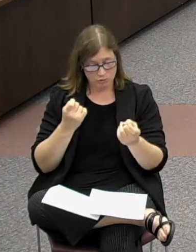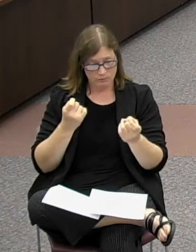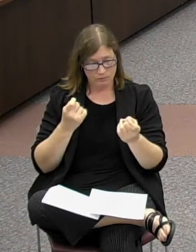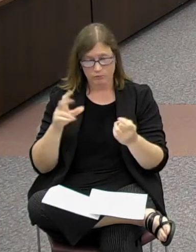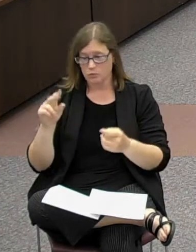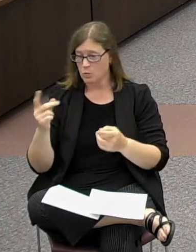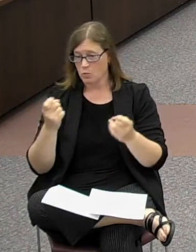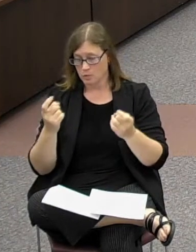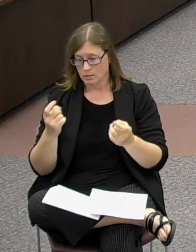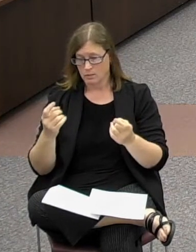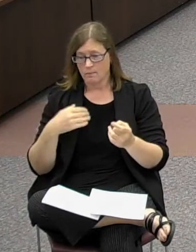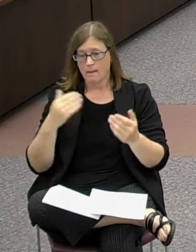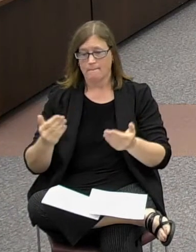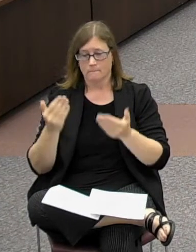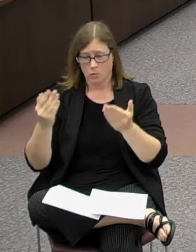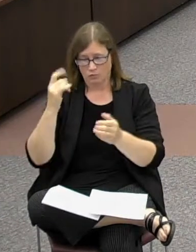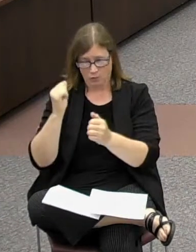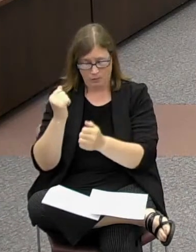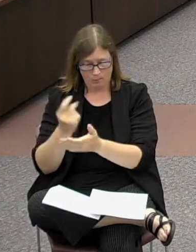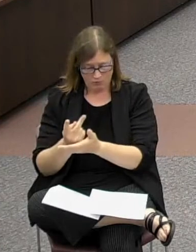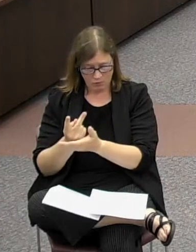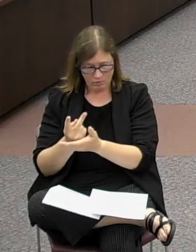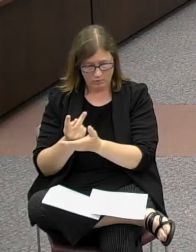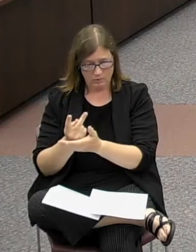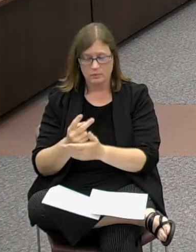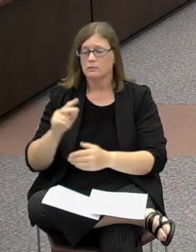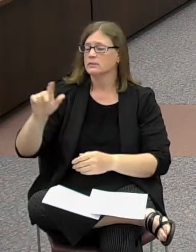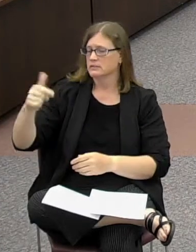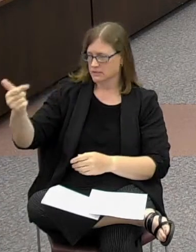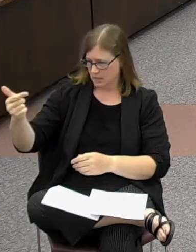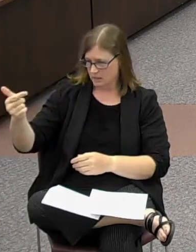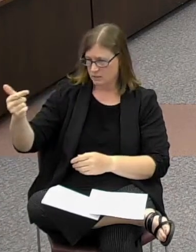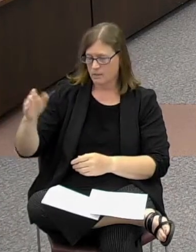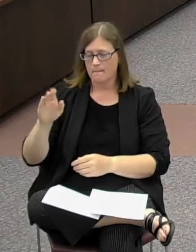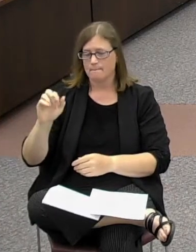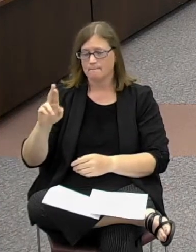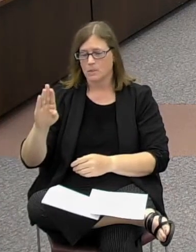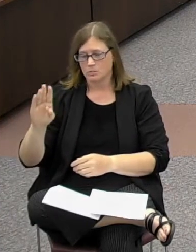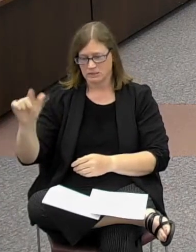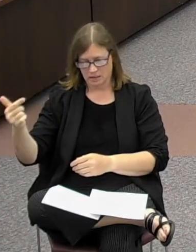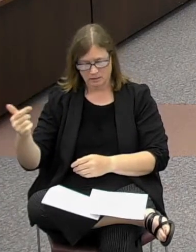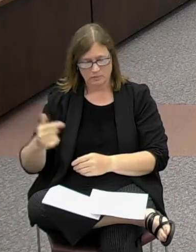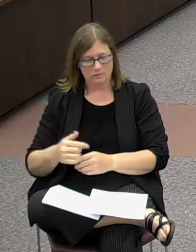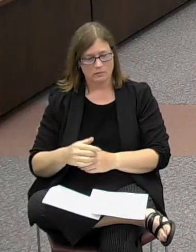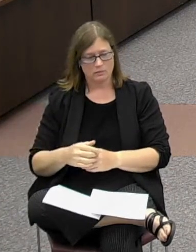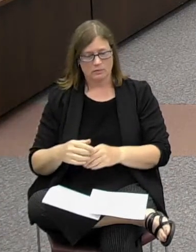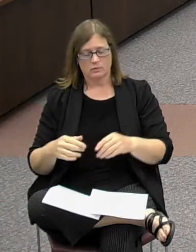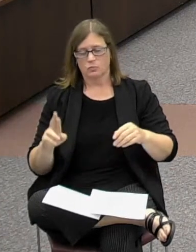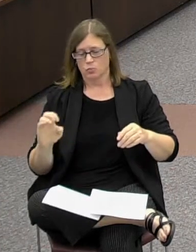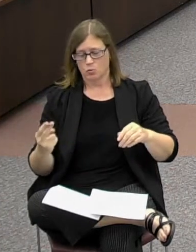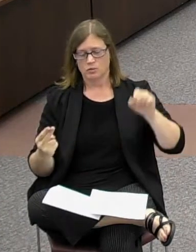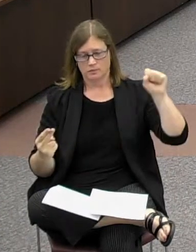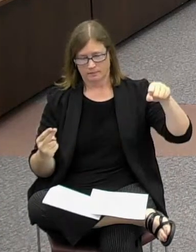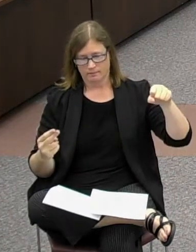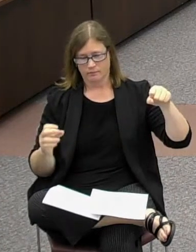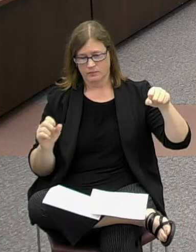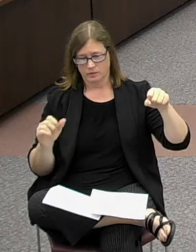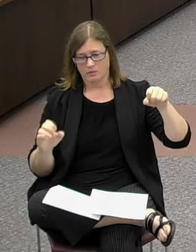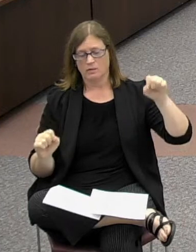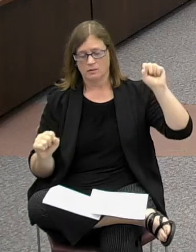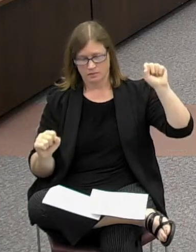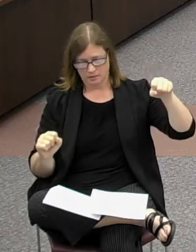no questions. Would be my motion for approval. Rob's motion and Barb seconds. Charlie? Ms. Roach? Yes. Ms. Zine?